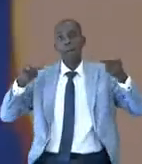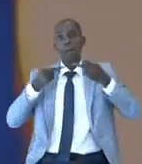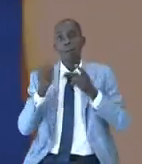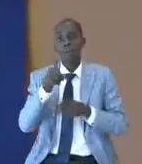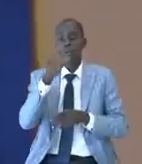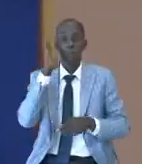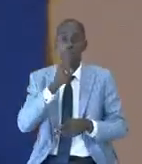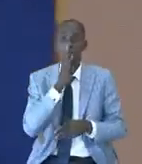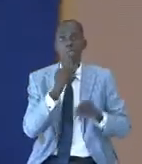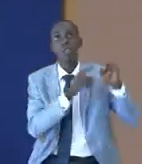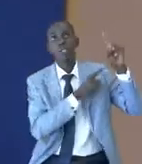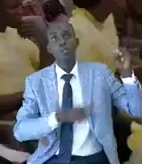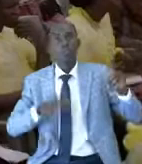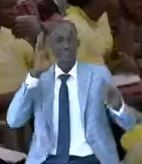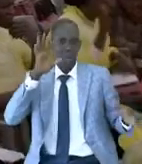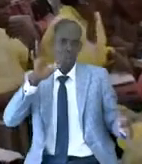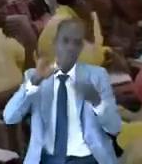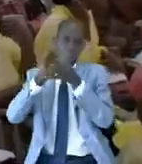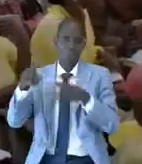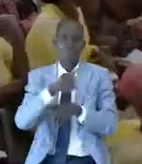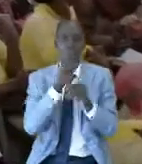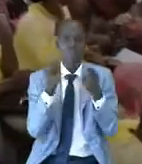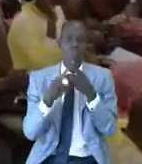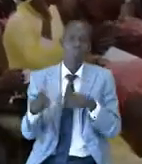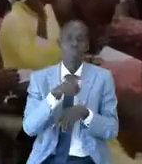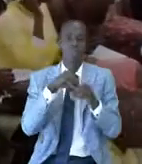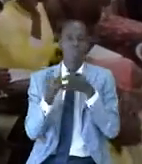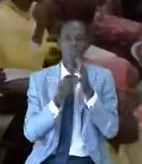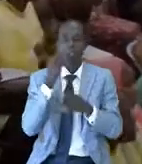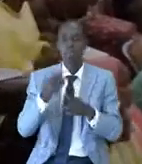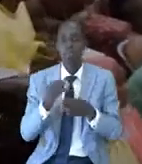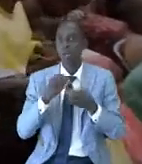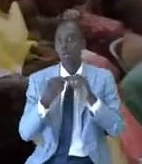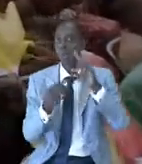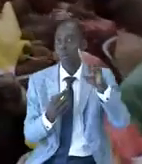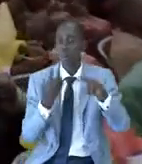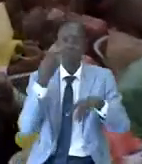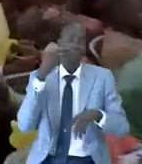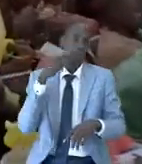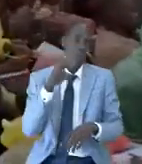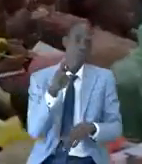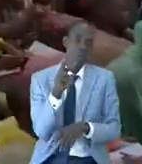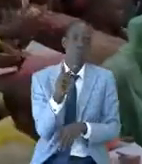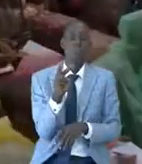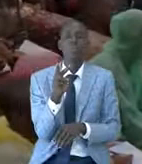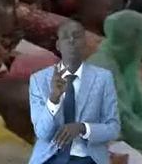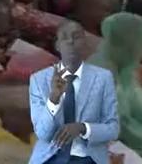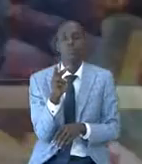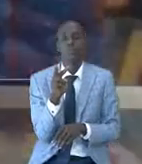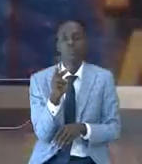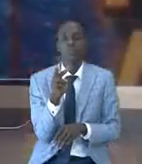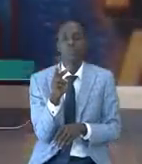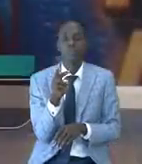the Lord will connect you with them. Look at number one. Number one,